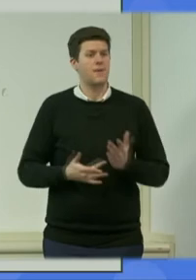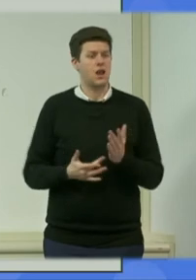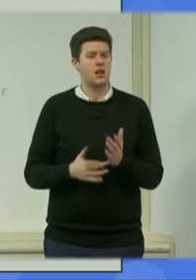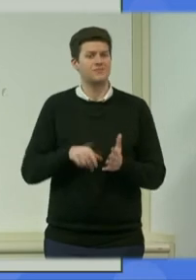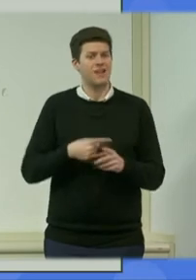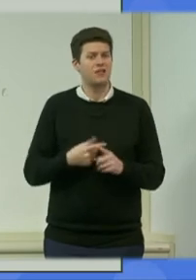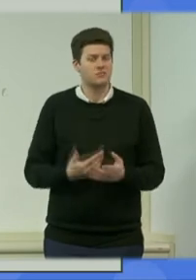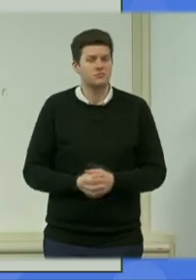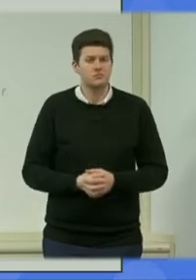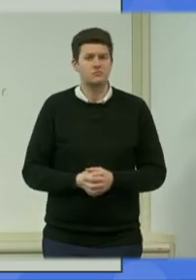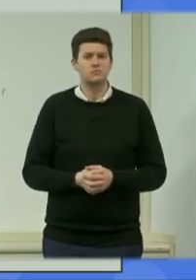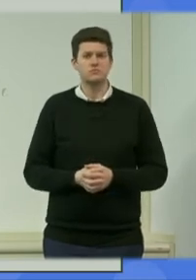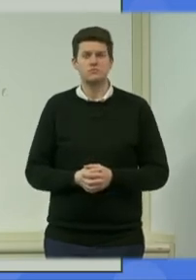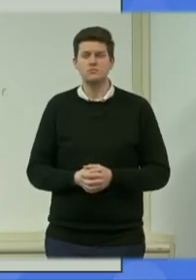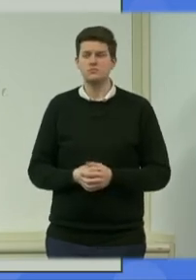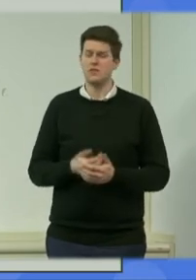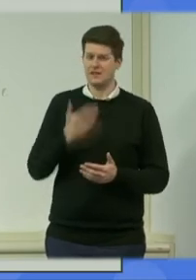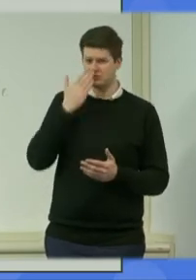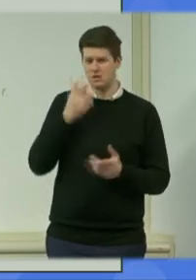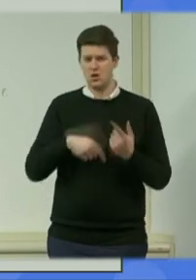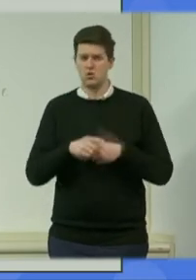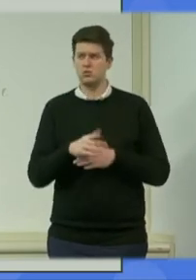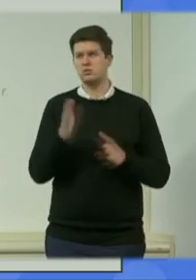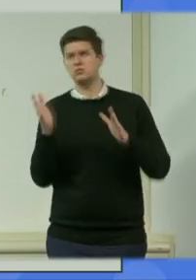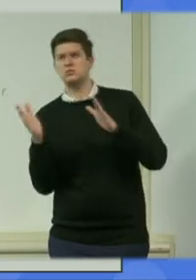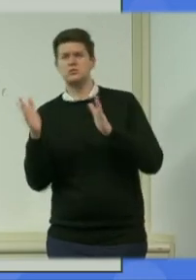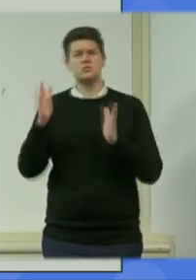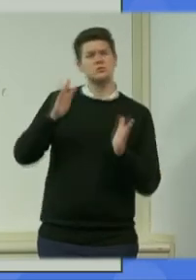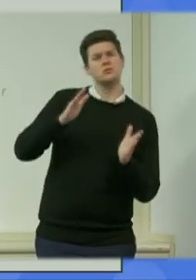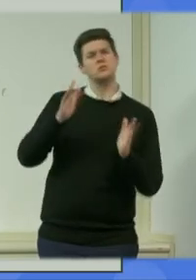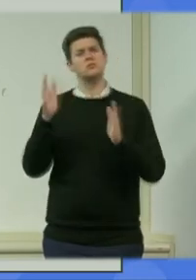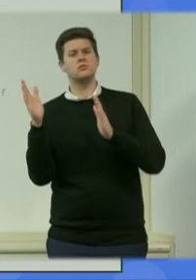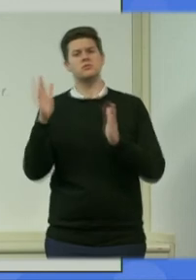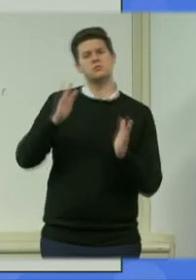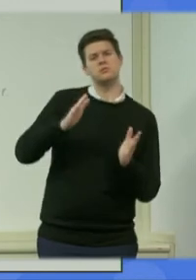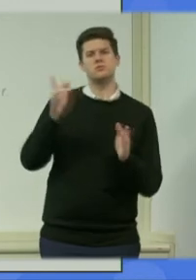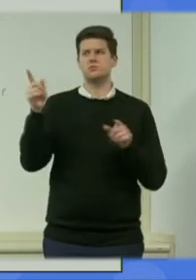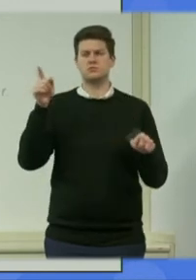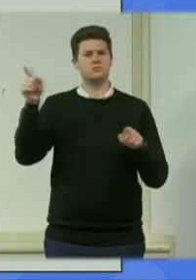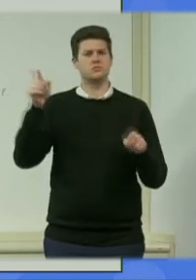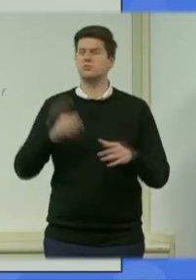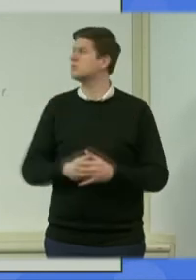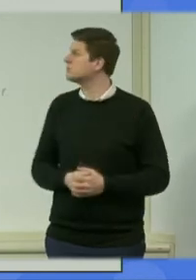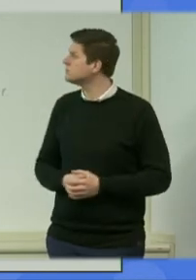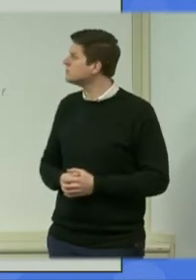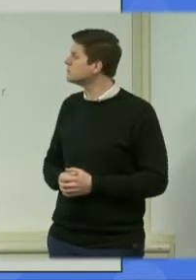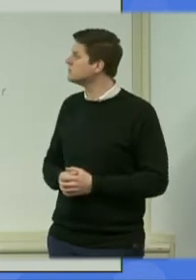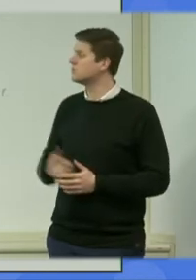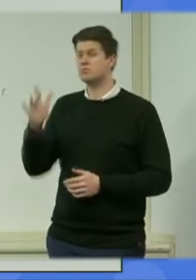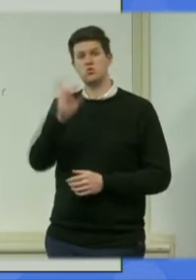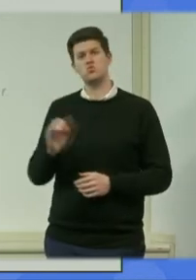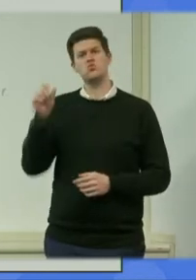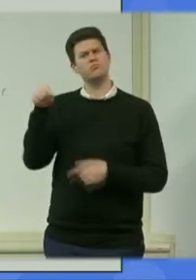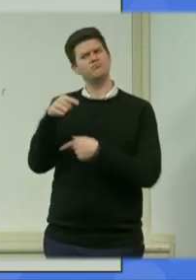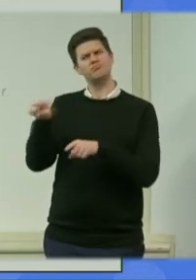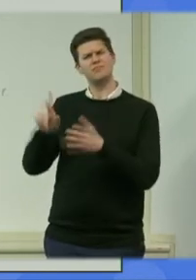back and forth a little bit between Europe and between America on our levels of taxation. But just looking quickly at what Europe does,